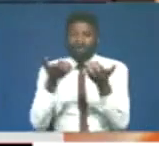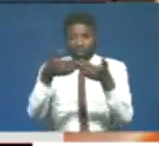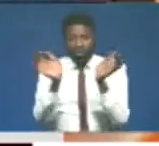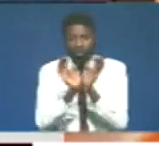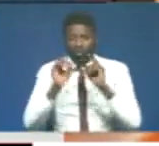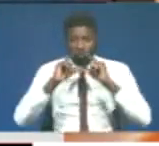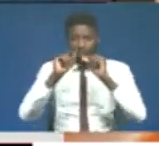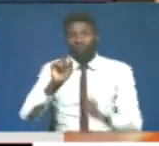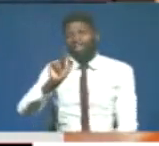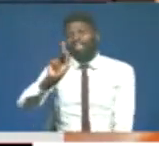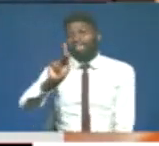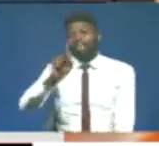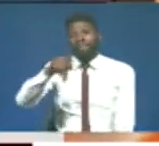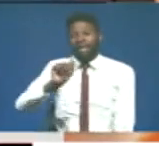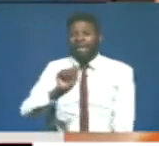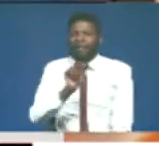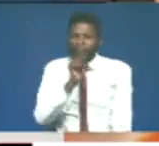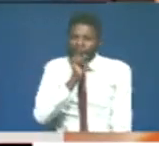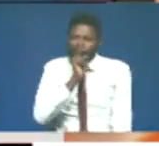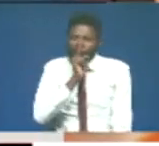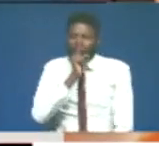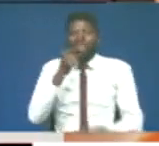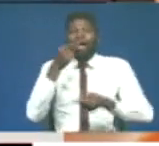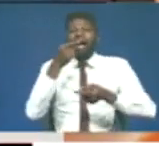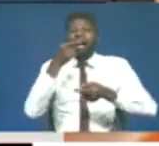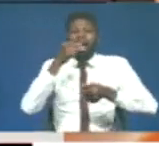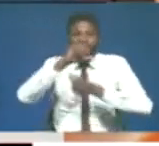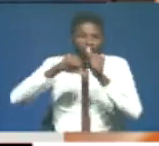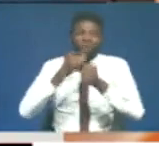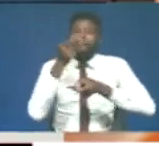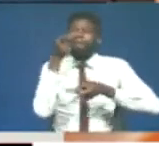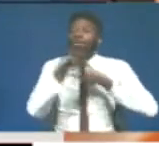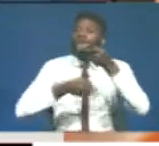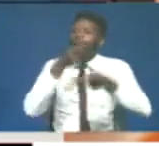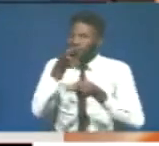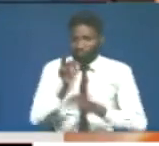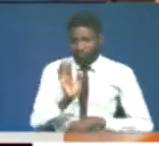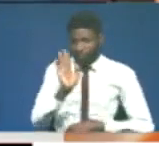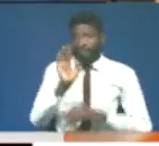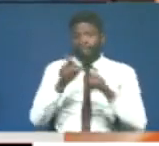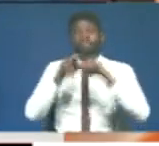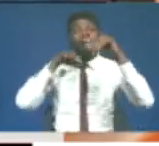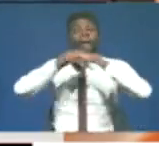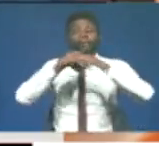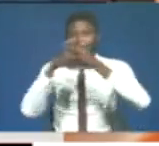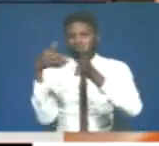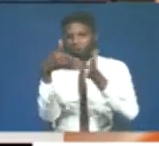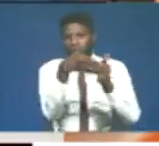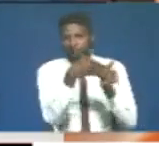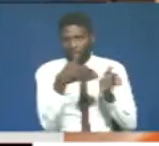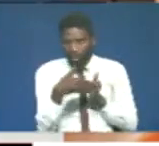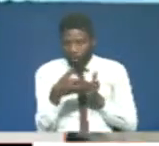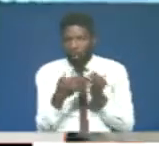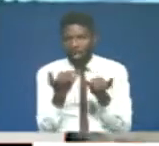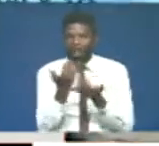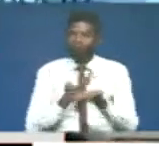remained tight-lipped on the process, demanding unfettered access to ongoing deliberations.